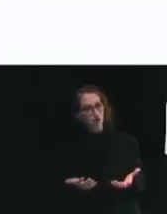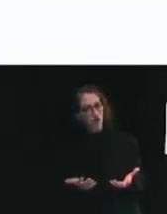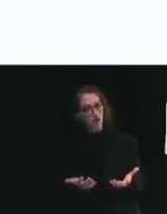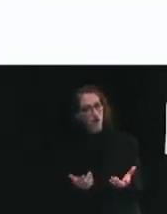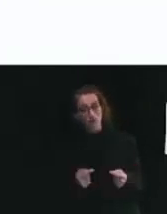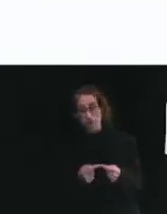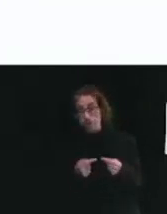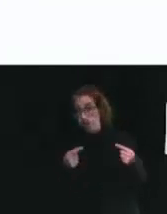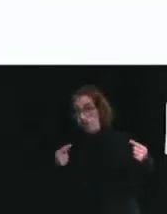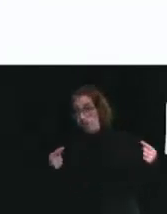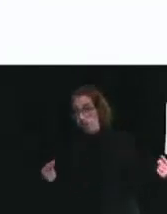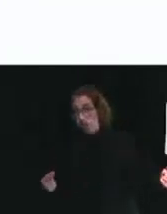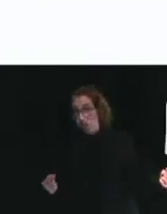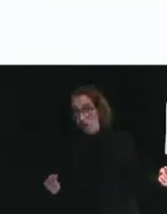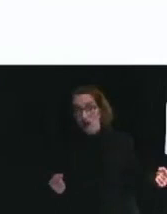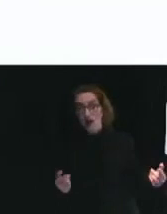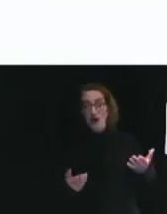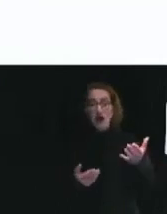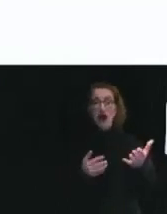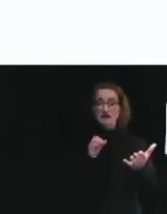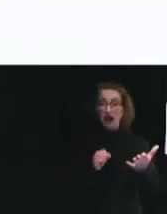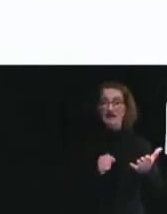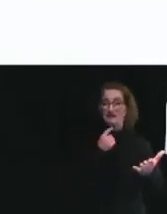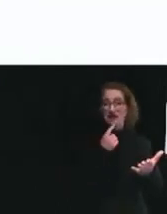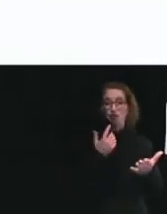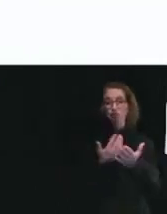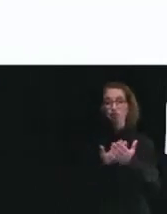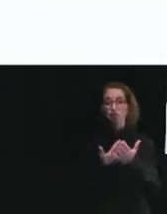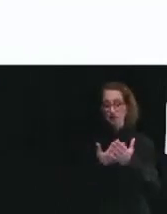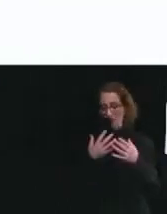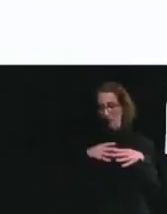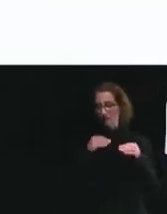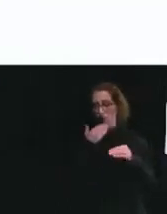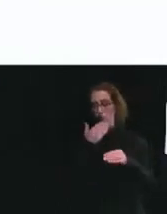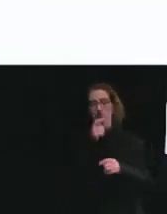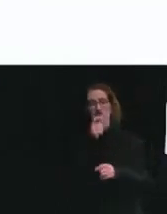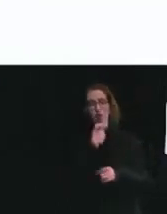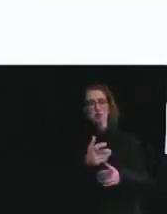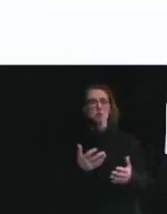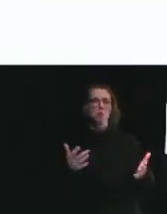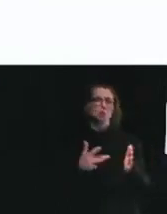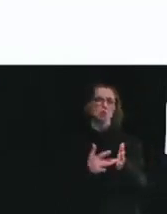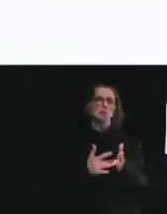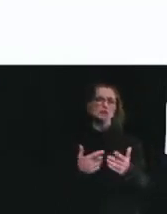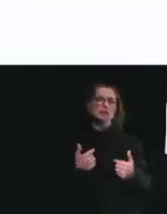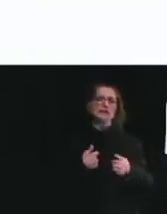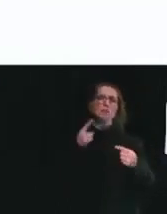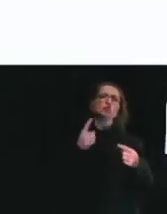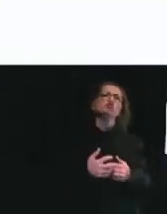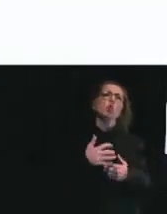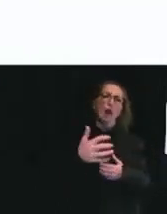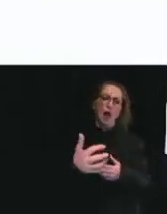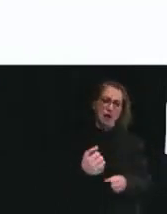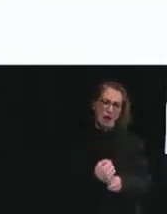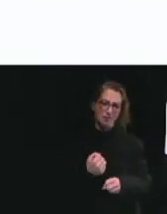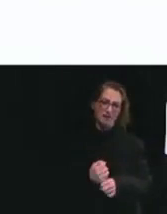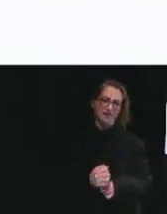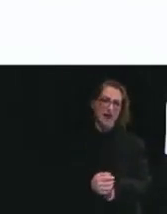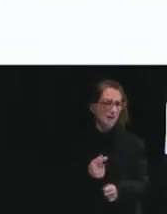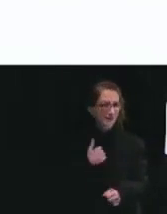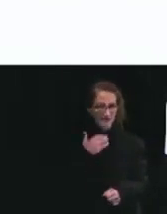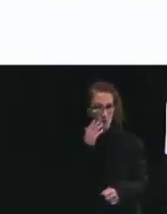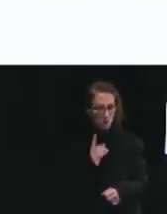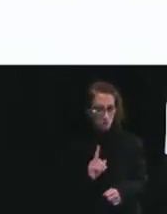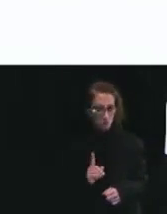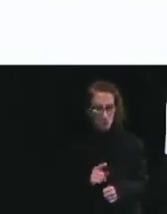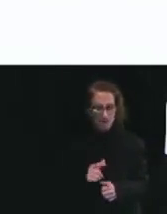Diametral gegenüberlegt. Jetzt könnte man behaupten, wie in dem Eingangsgrußwort gesagt, es liegt daran, ich muss ja. We think this is a combination of I really want